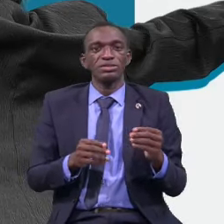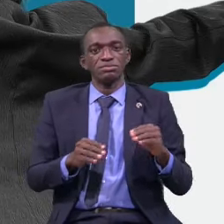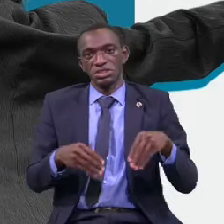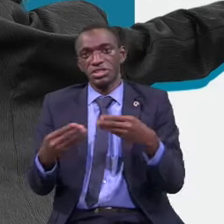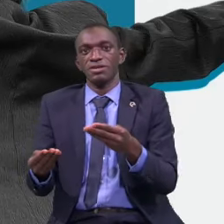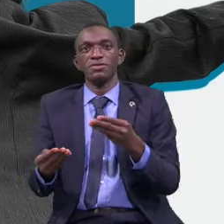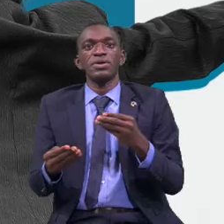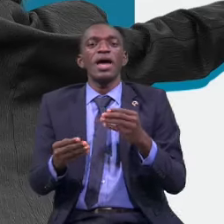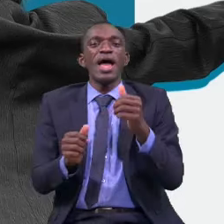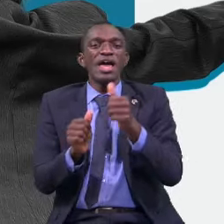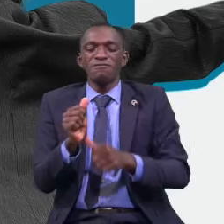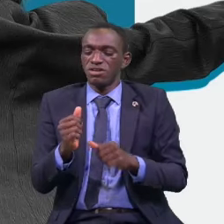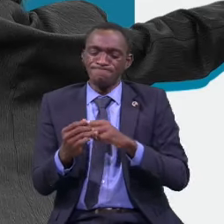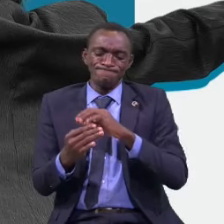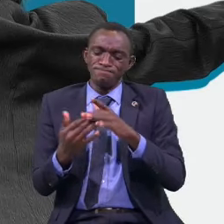Every detail necessary